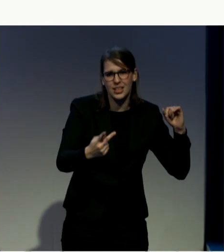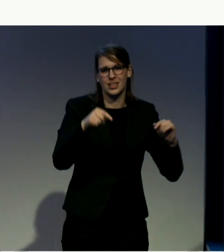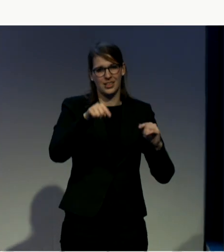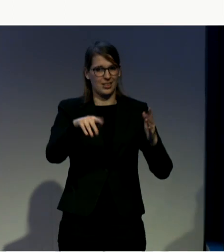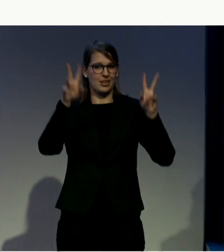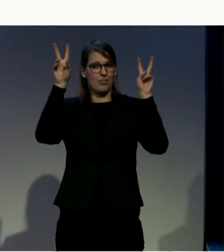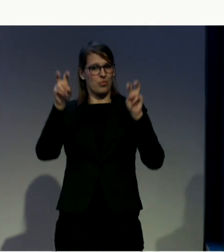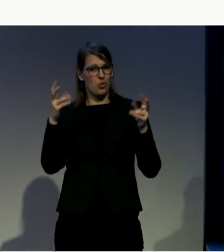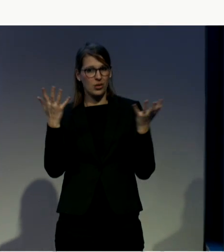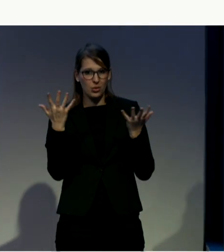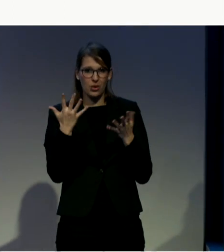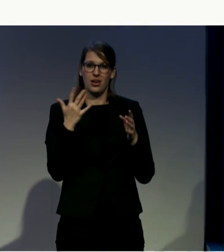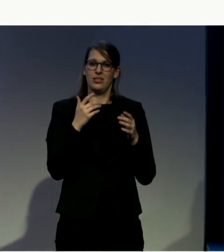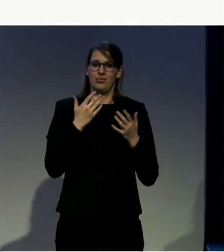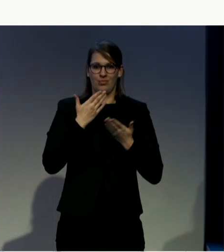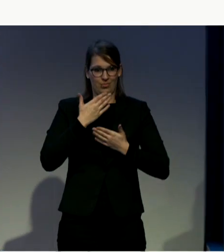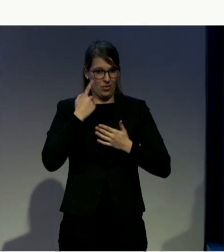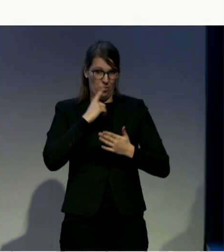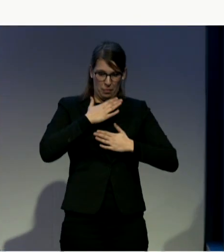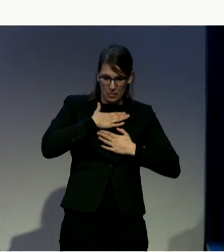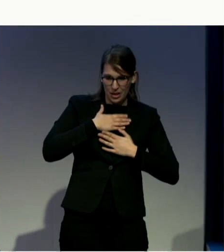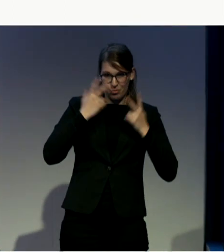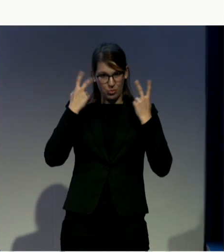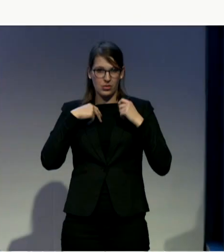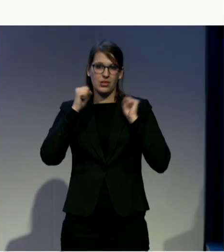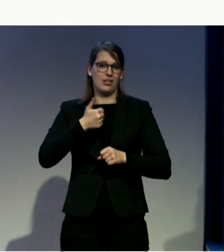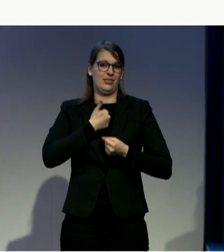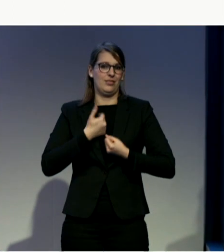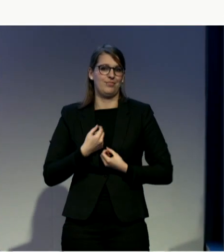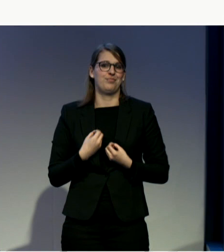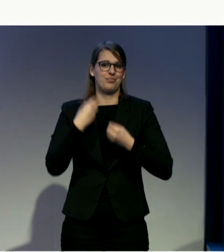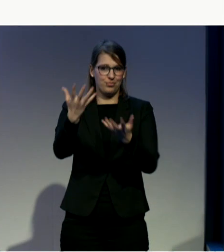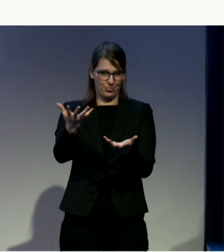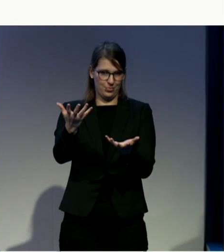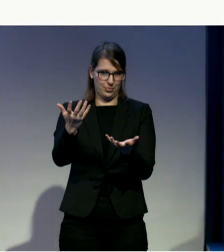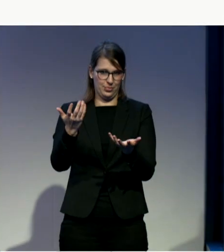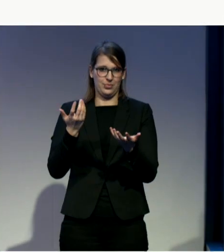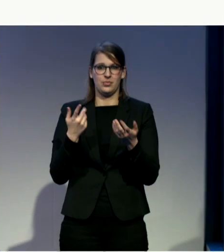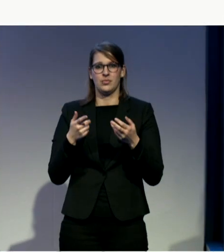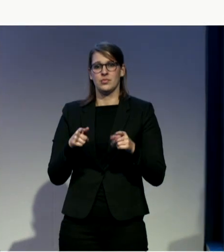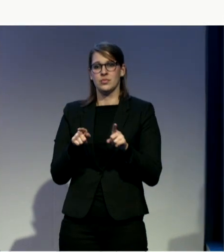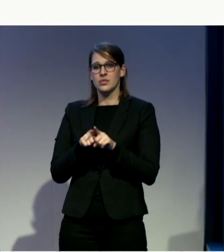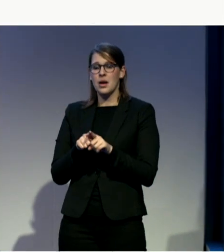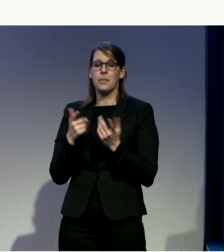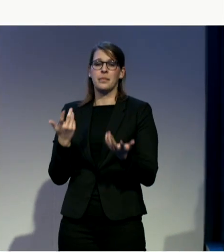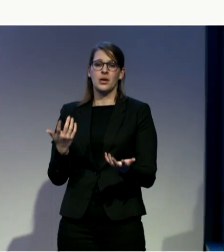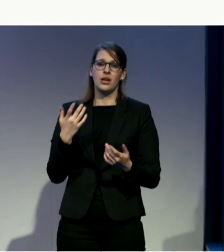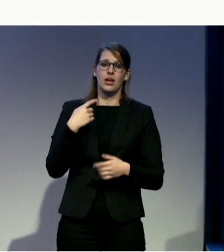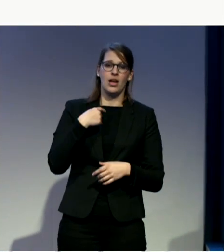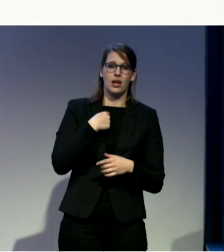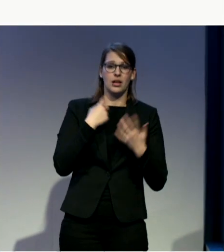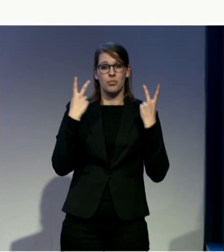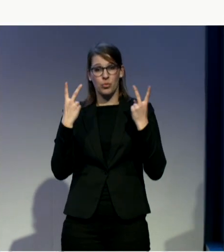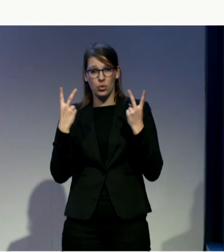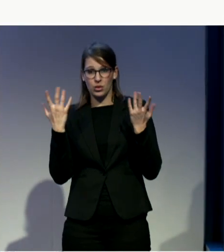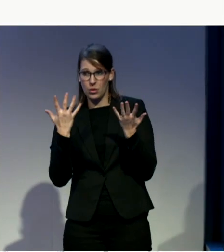tell tales," and that's I think part of the filmmaking experience, as technical as it could be at times,